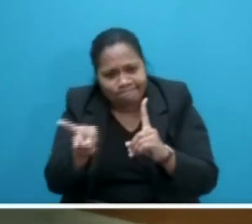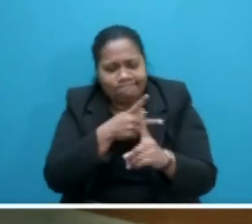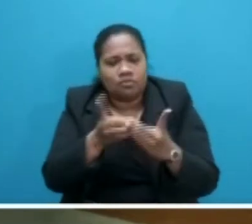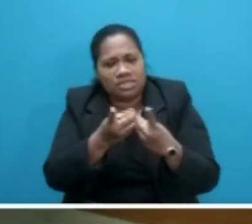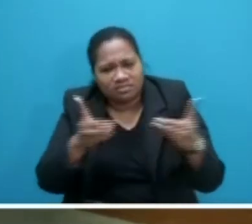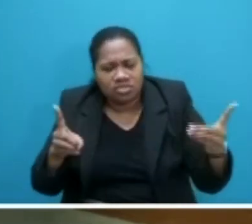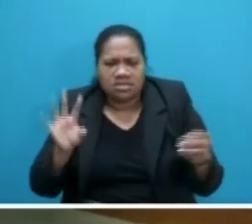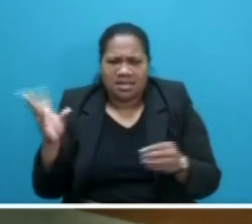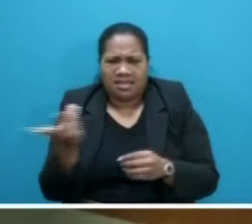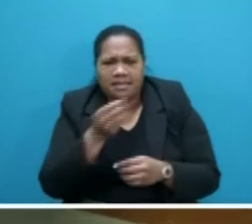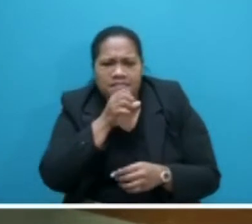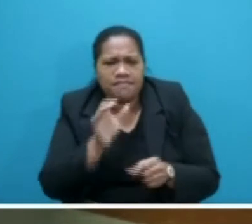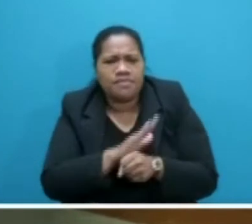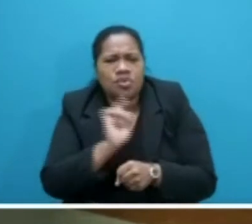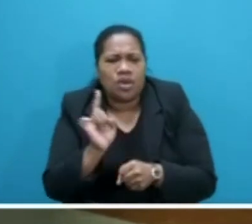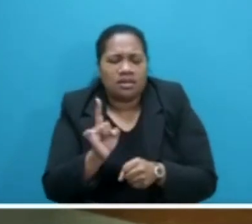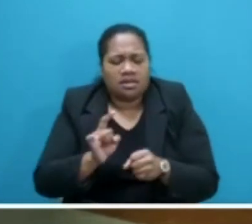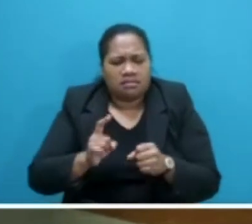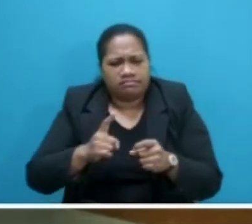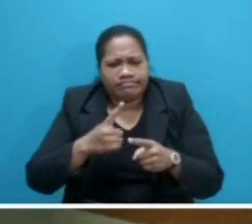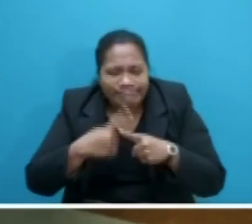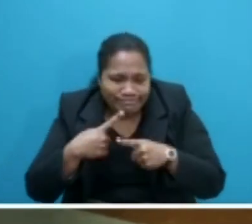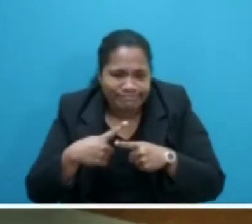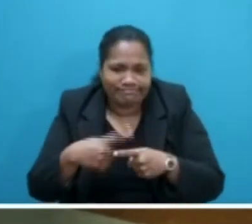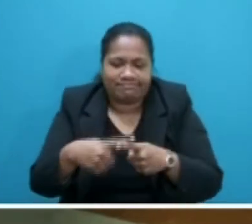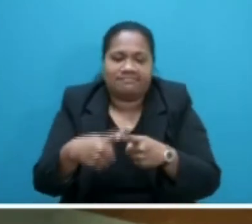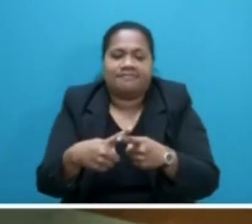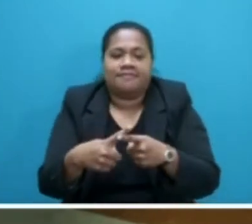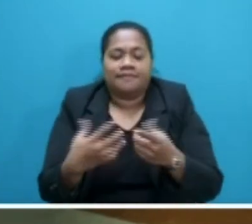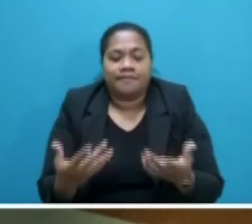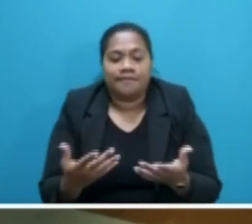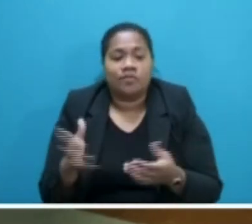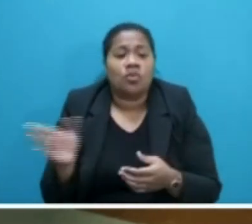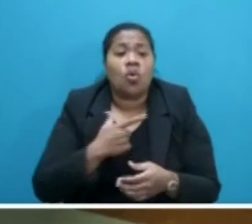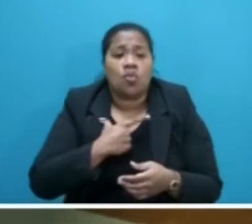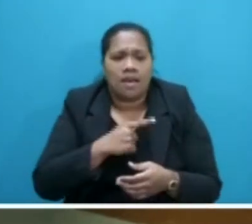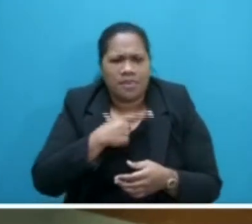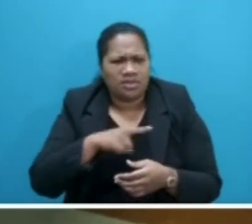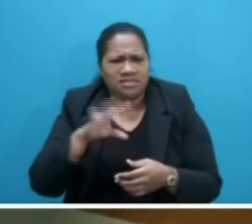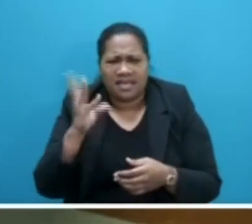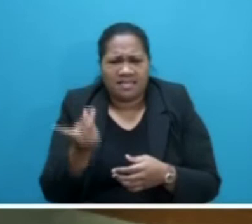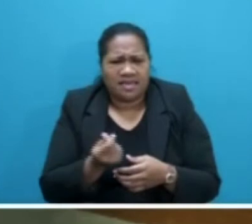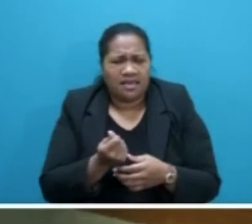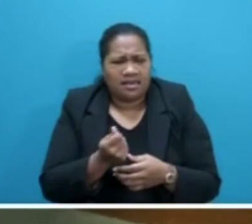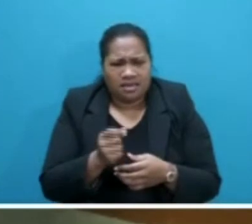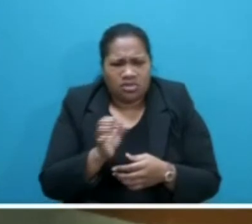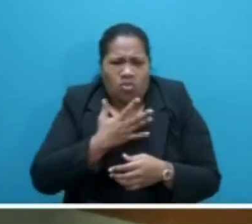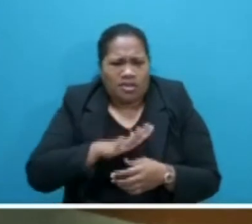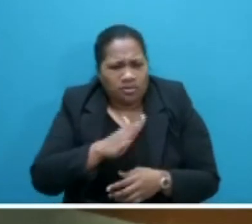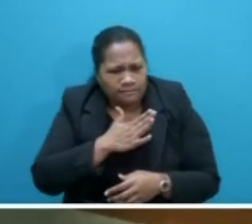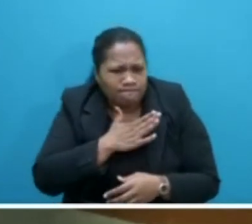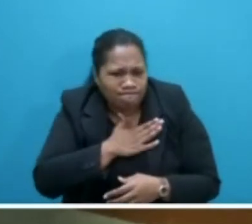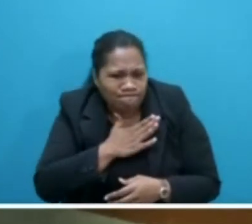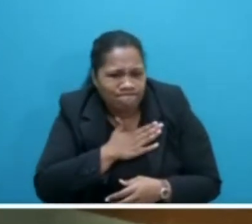excuses. They distract from the issue, all because they fail to sympathize with and understand the